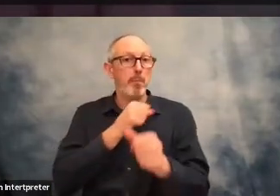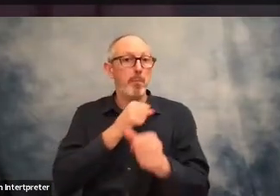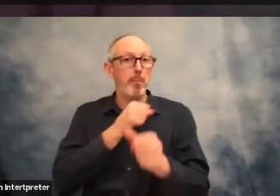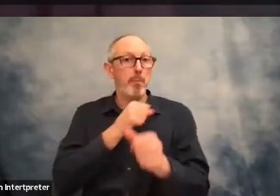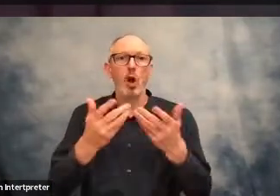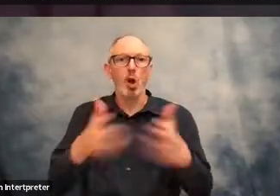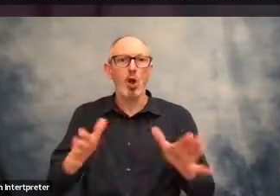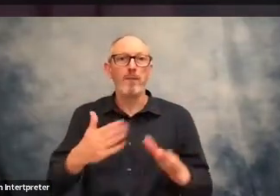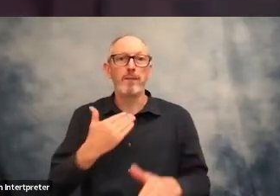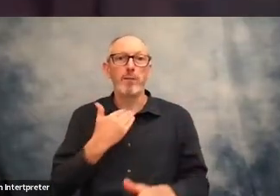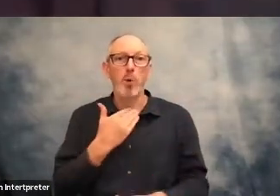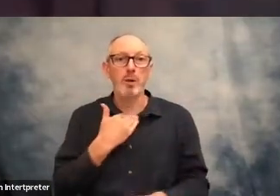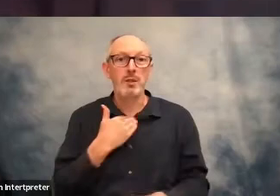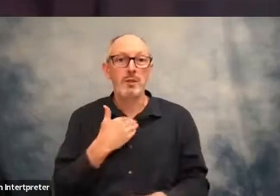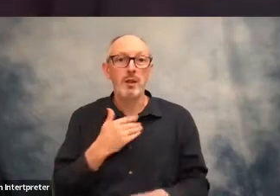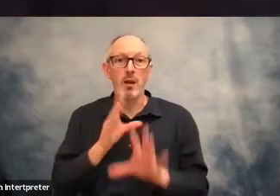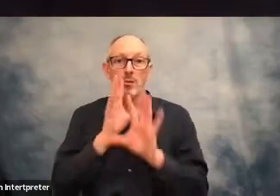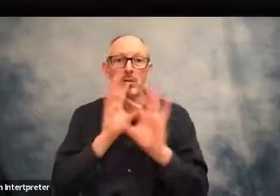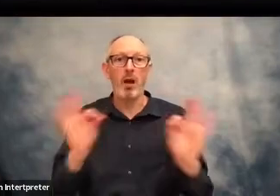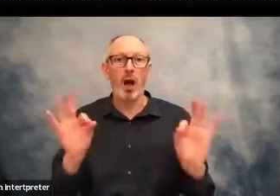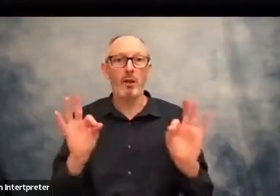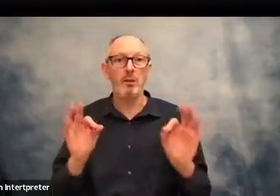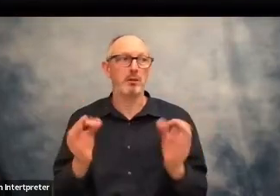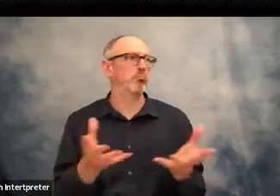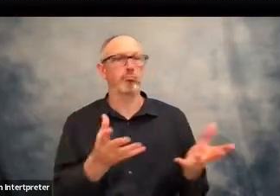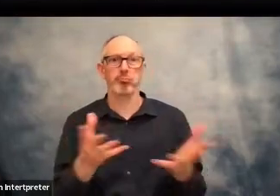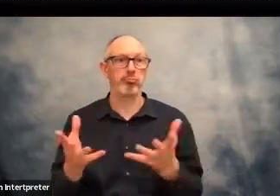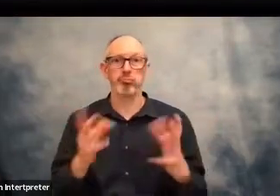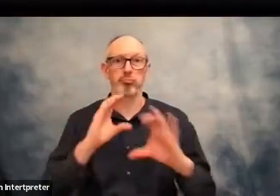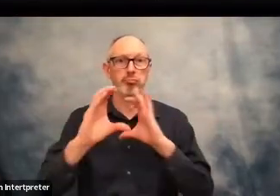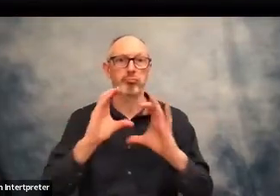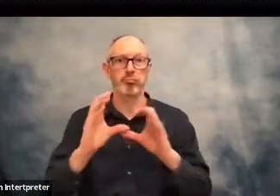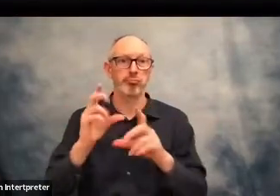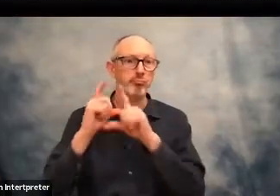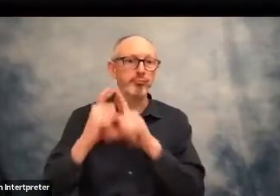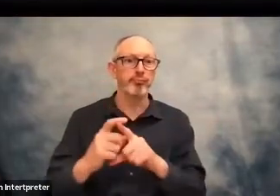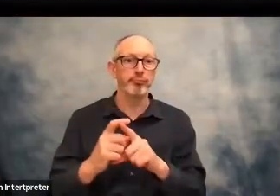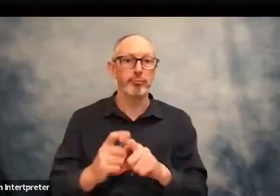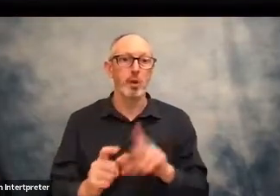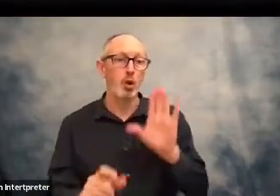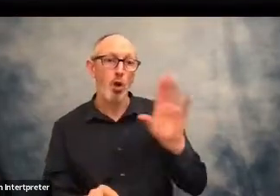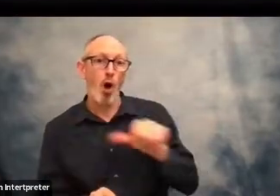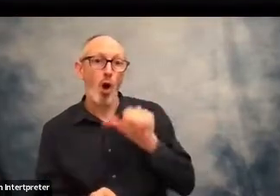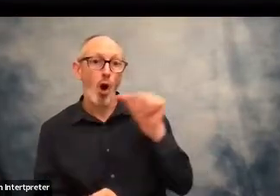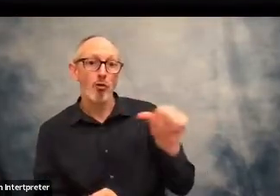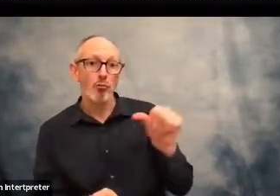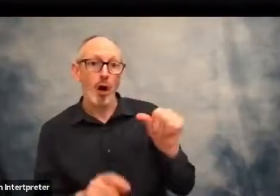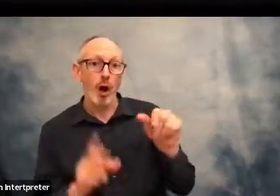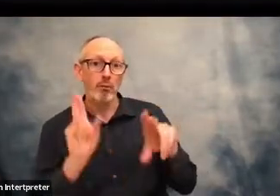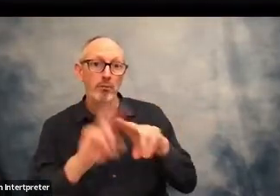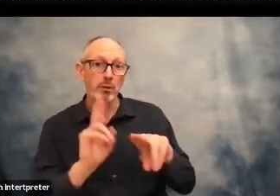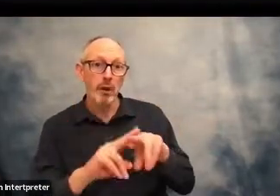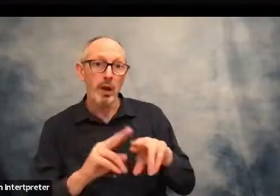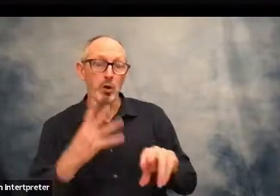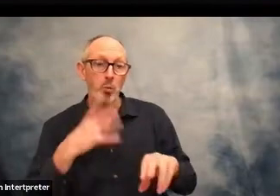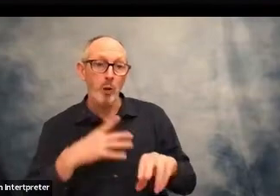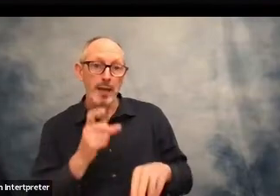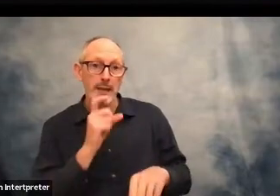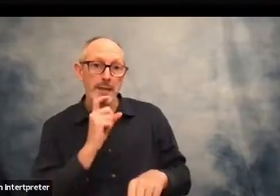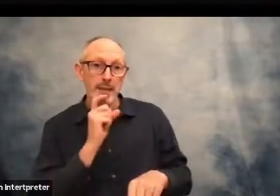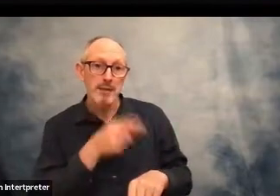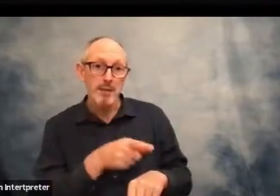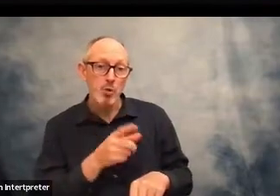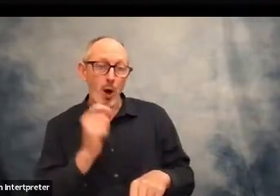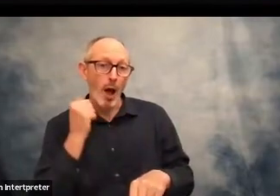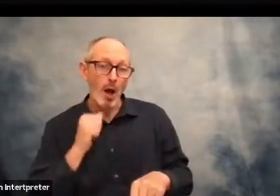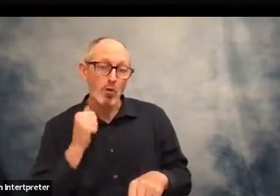silence be the answer. Are you okay, Daddy? You want to eat? Are you hungry?